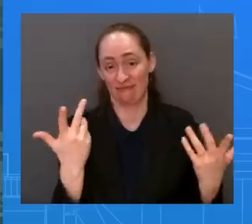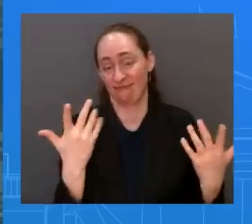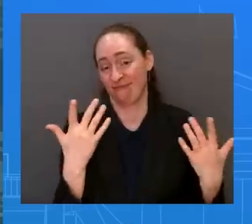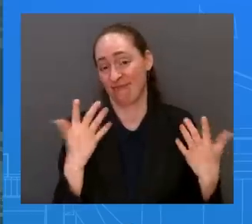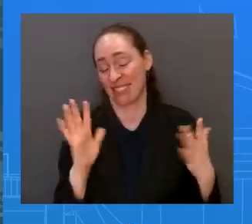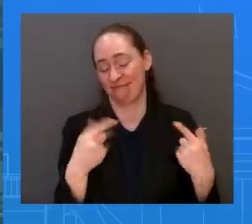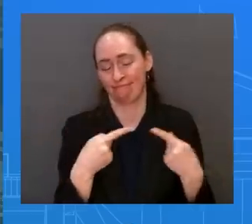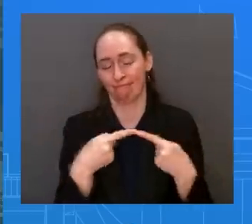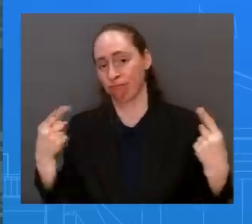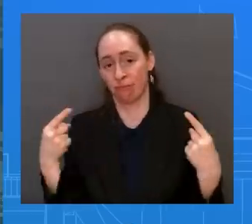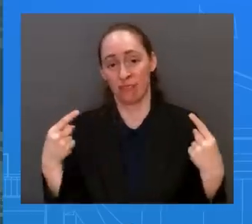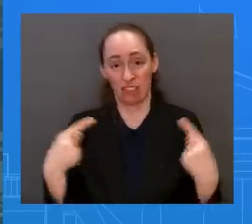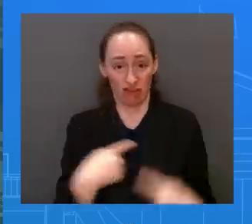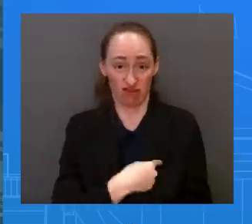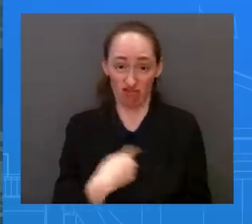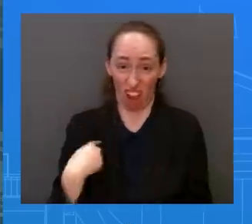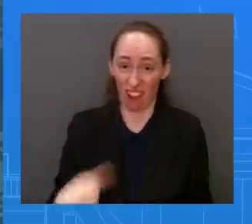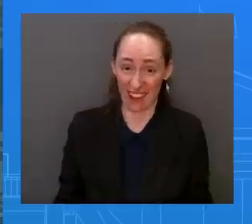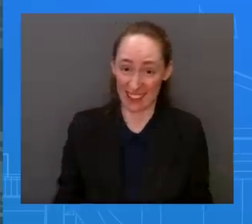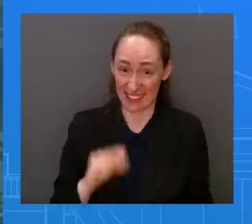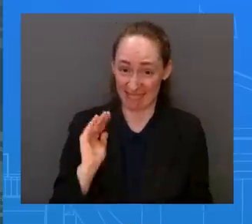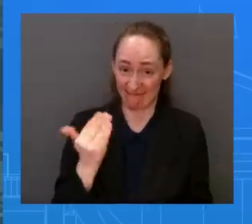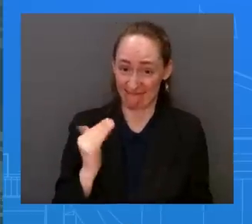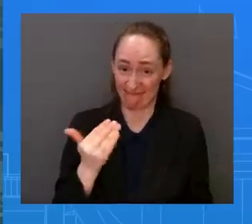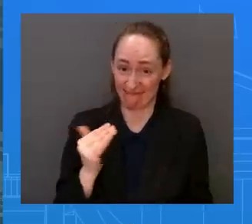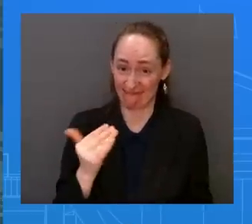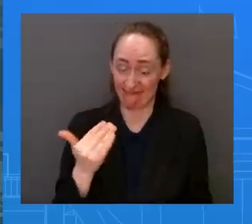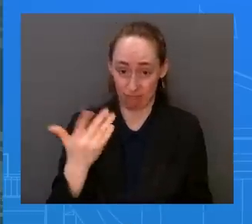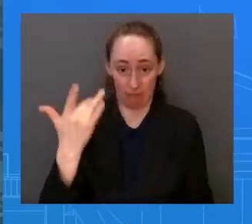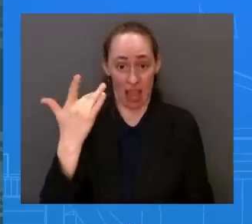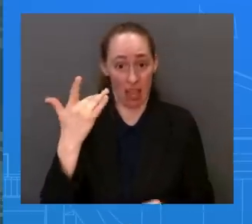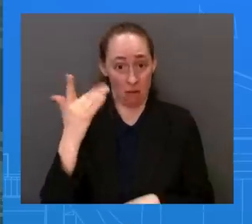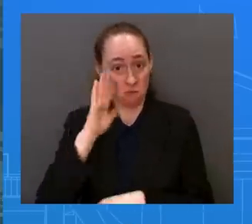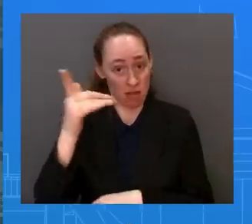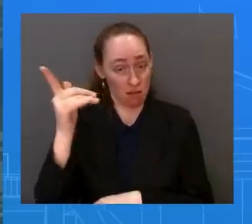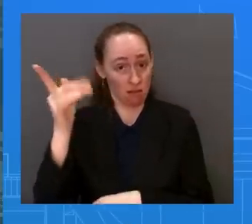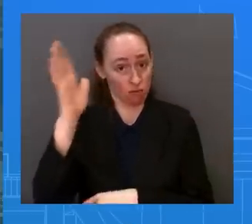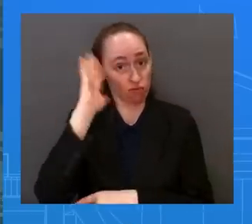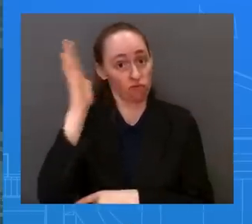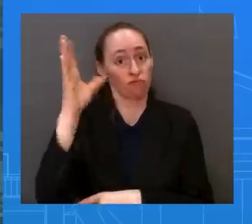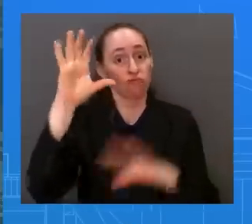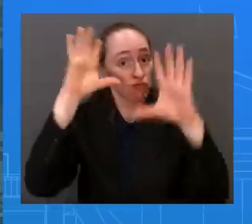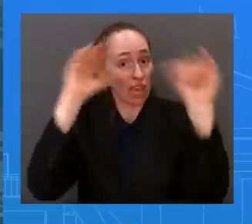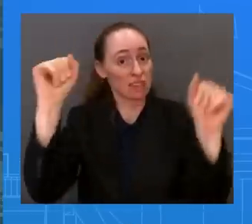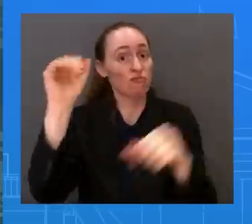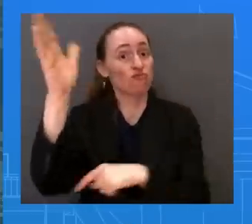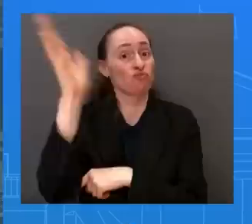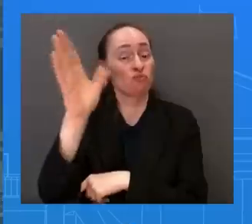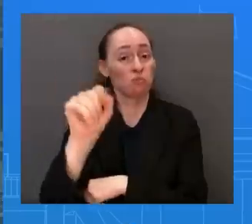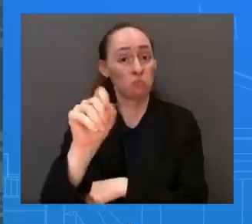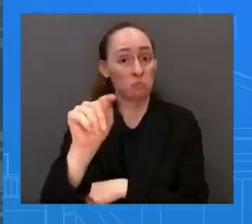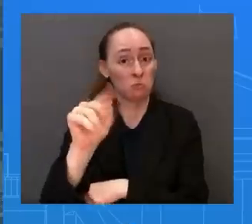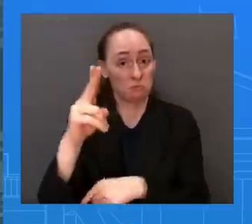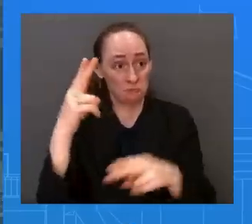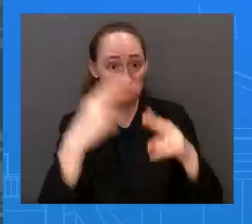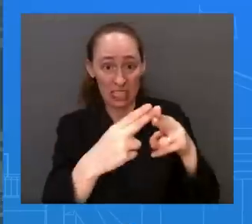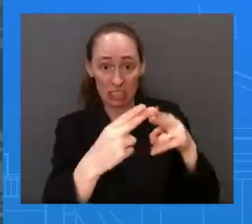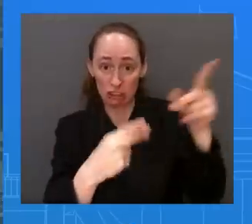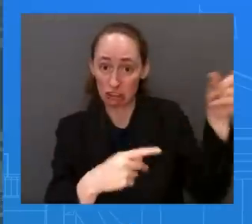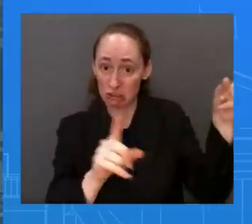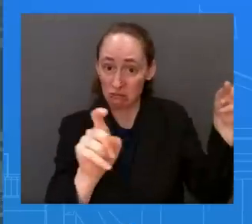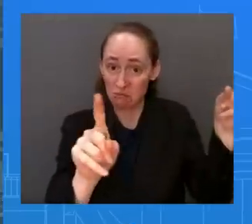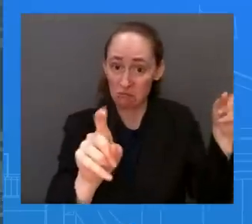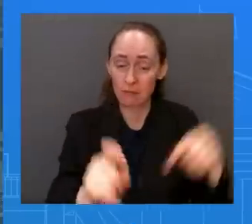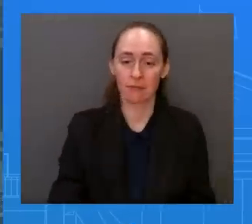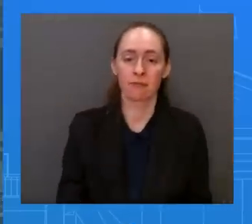say this. As we know, when it comes to State of the Union speech, you know, foreign policy is always a topic in that speech.